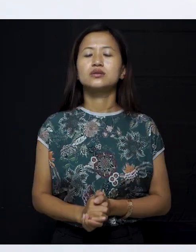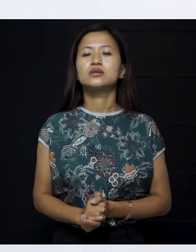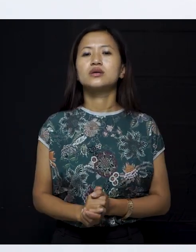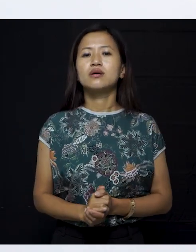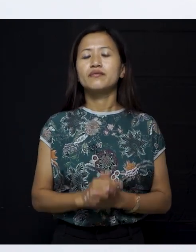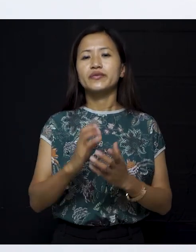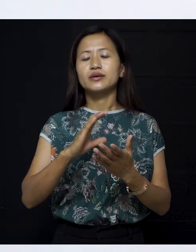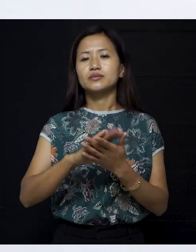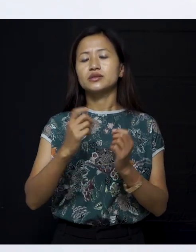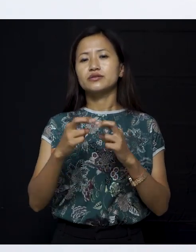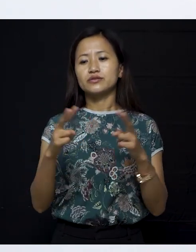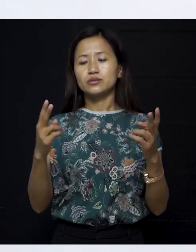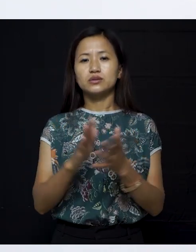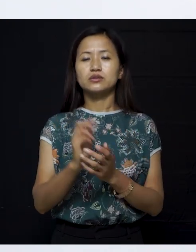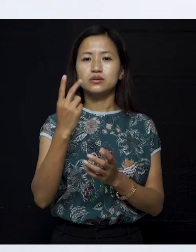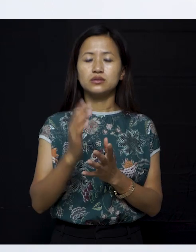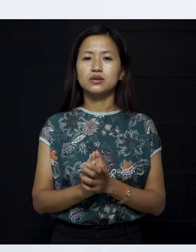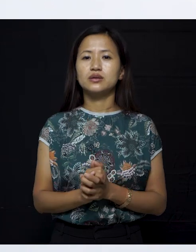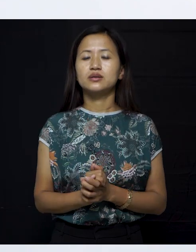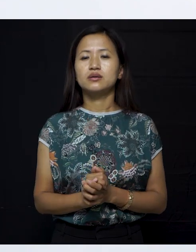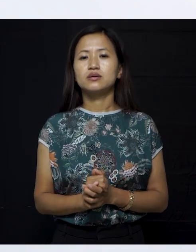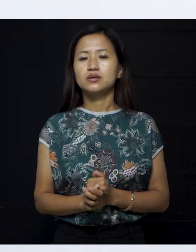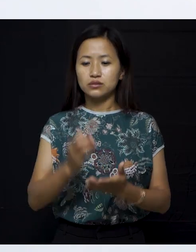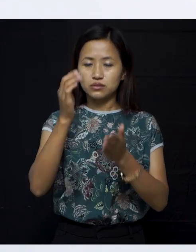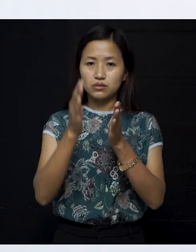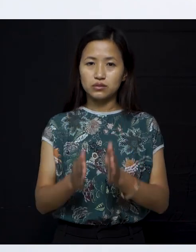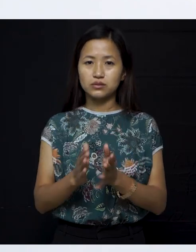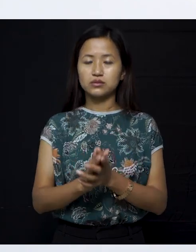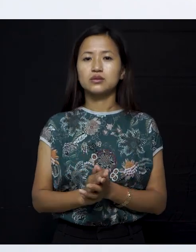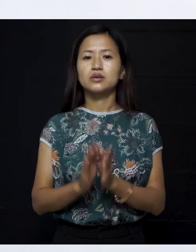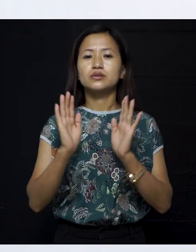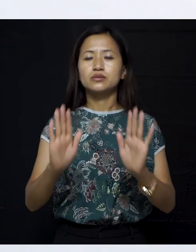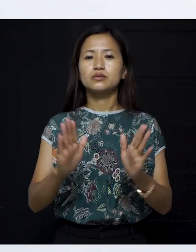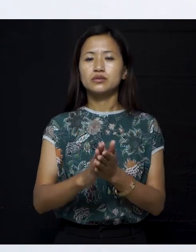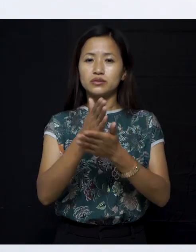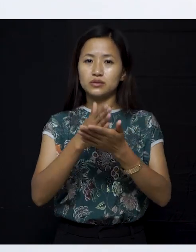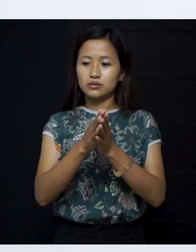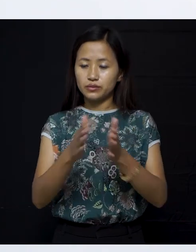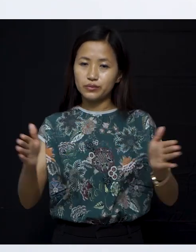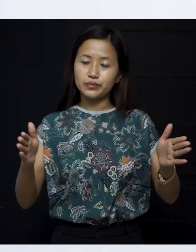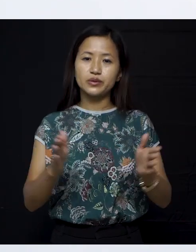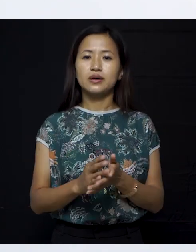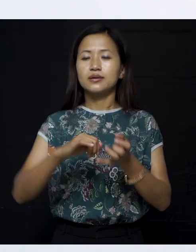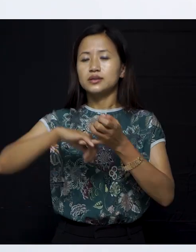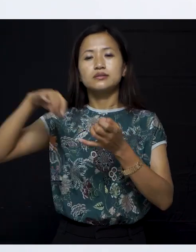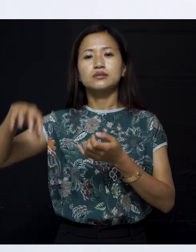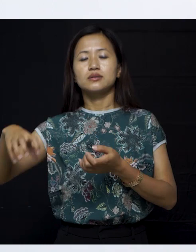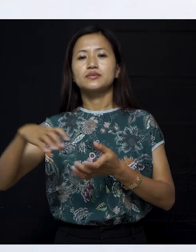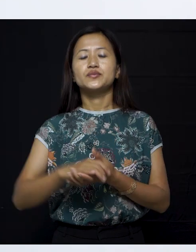some Jains, and while Sikhisms. So in order to have a separate state, in